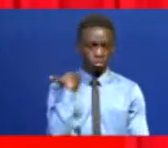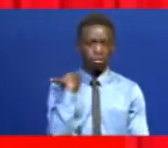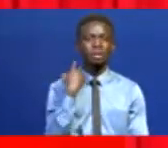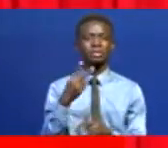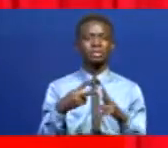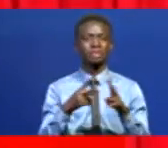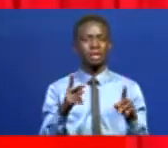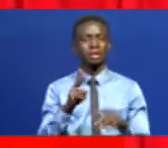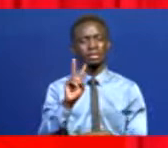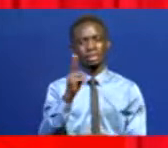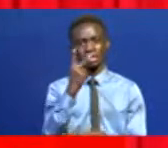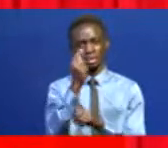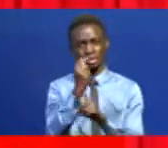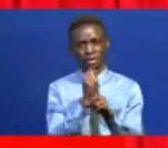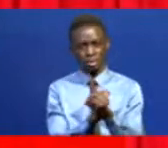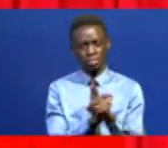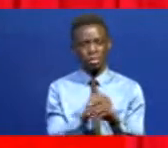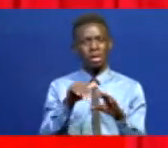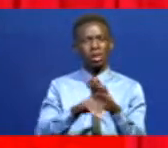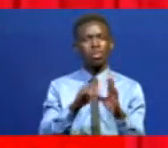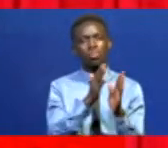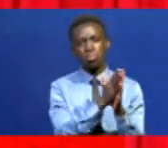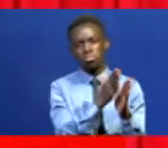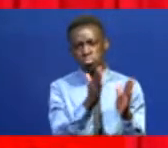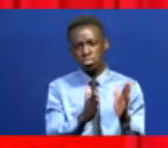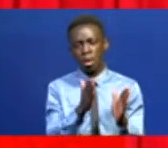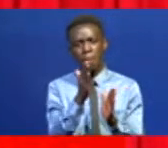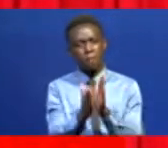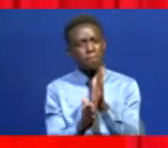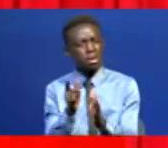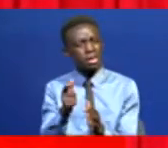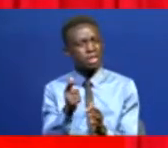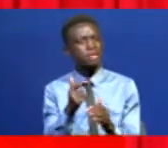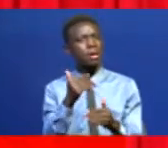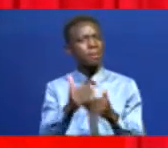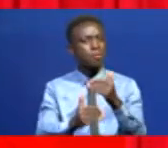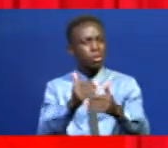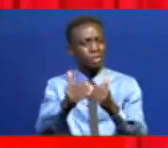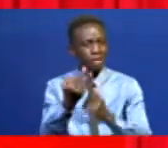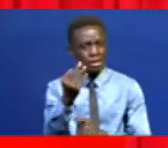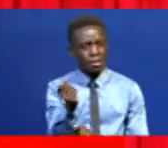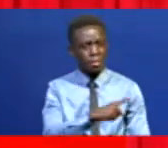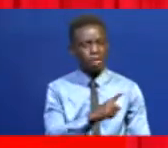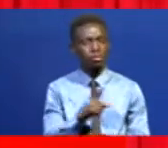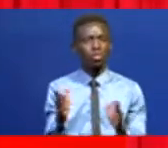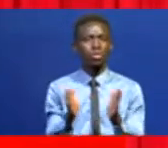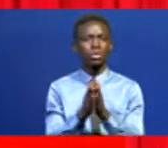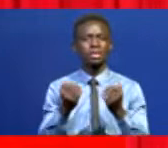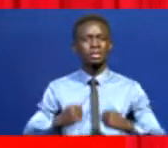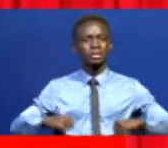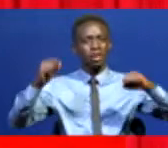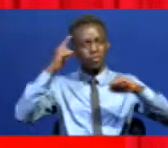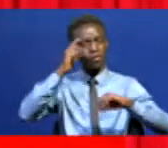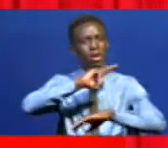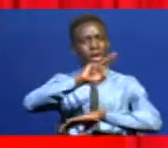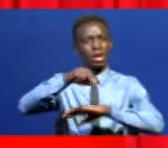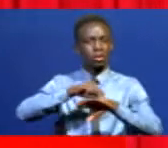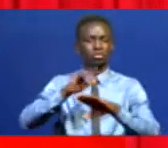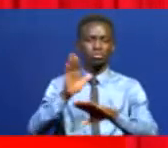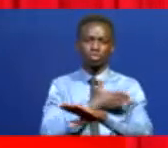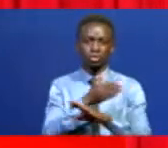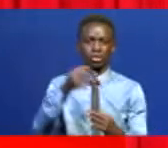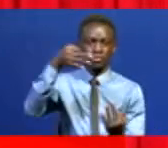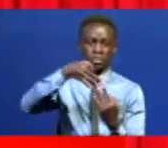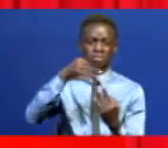and during the entire process of the 3 months, as the chairman of the National Festival said,